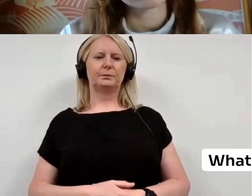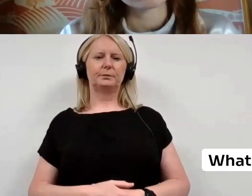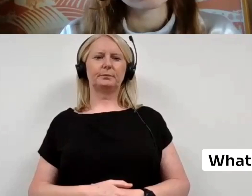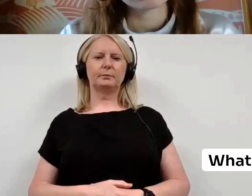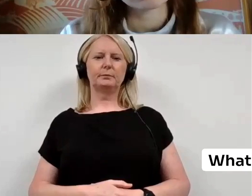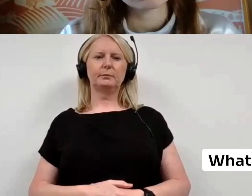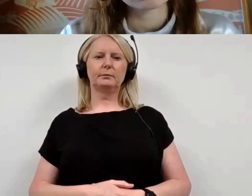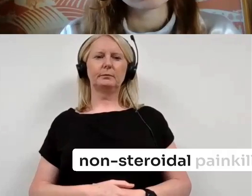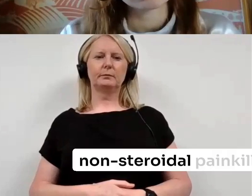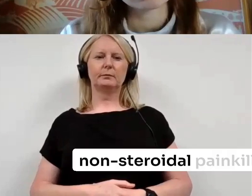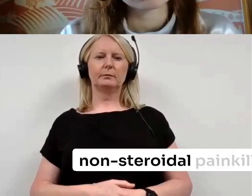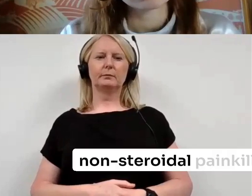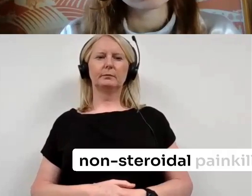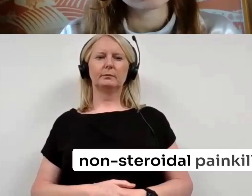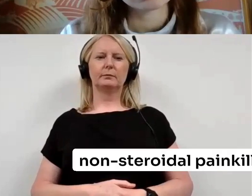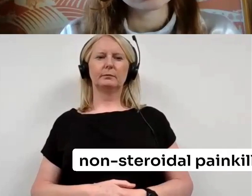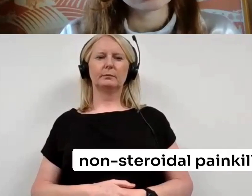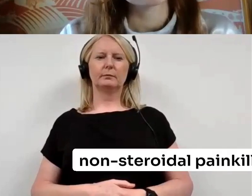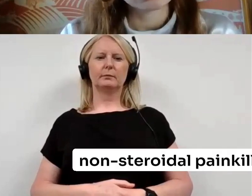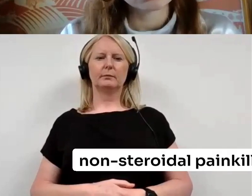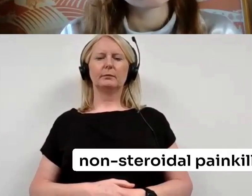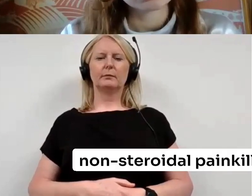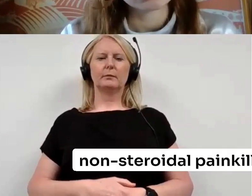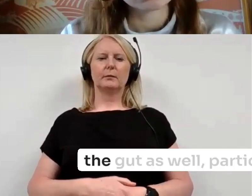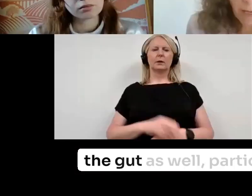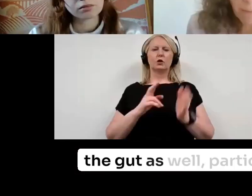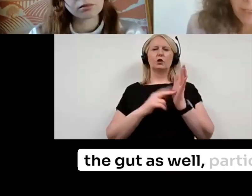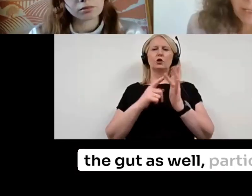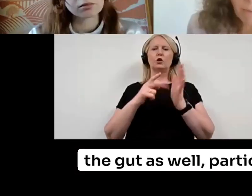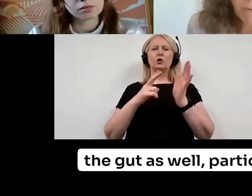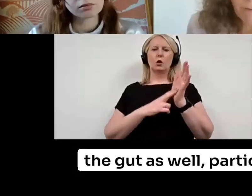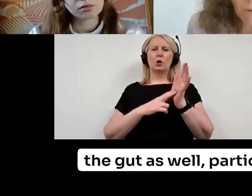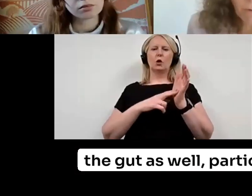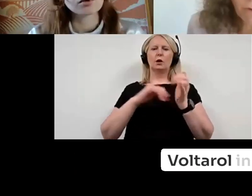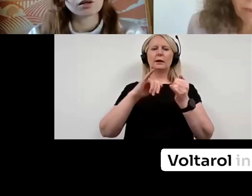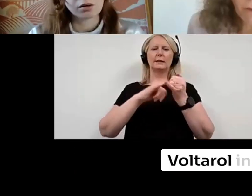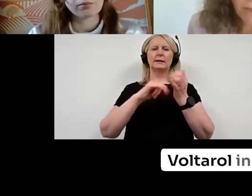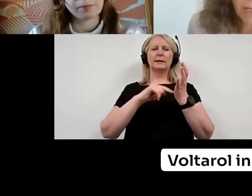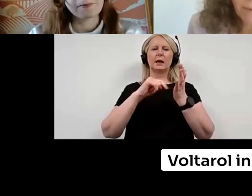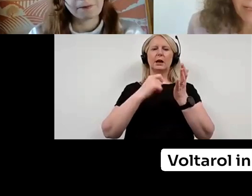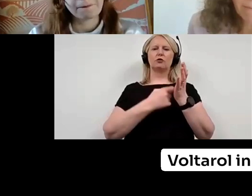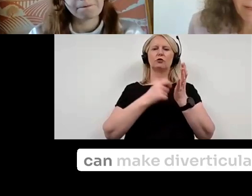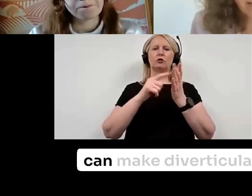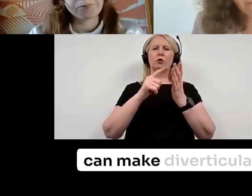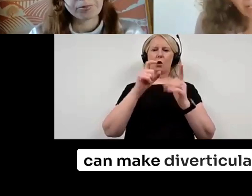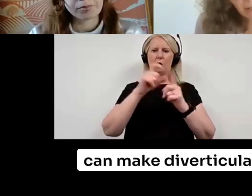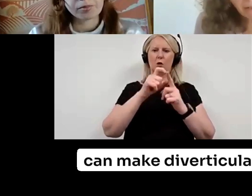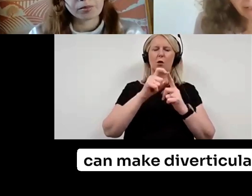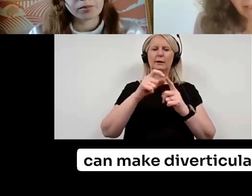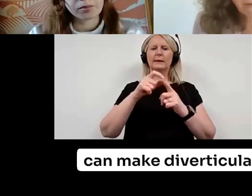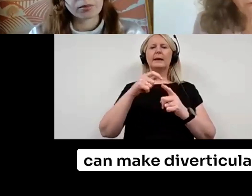What else? Non-steroidal painkillers, they can damage the gut as well, particularly Brufen and Voltron. In long term, they can